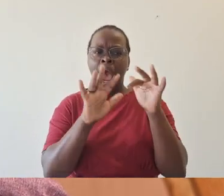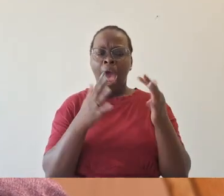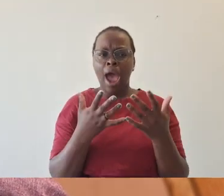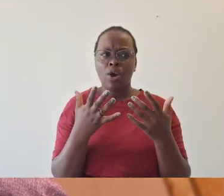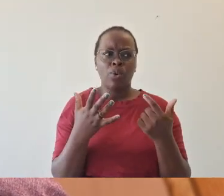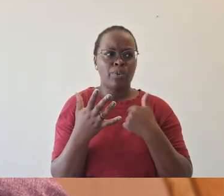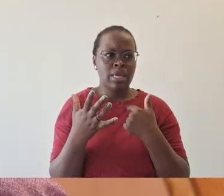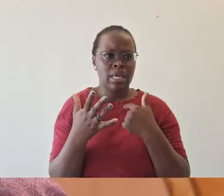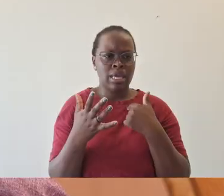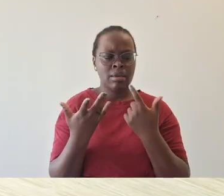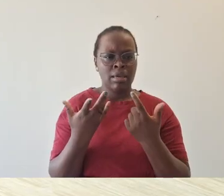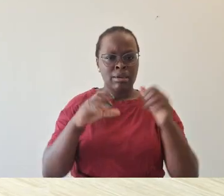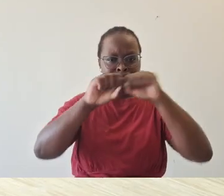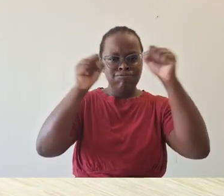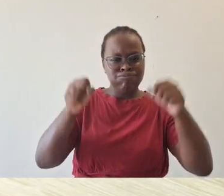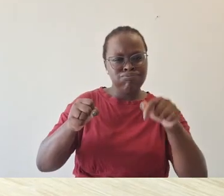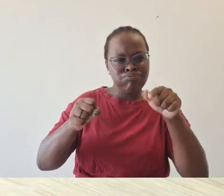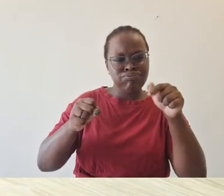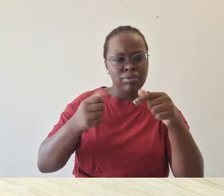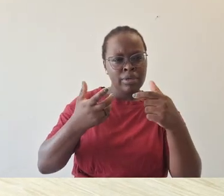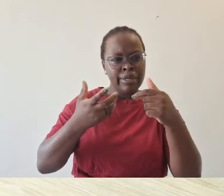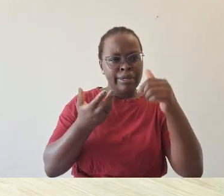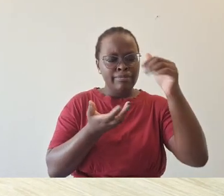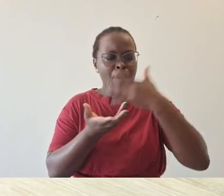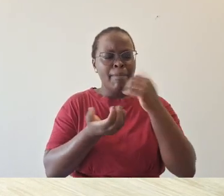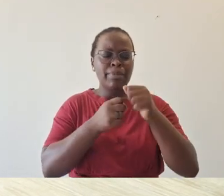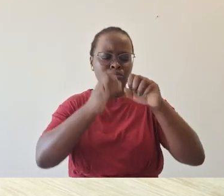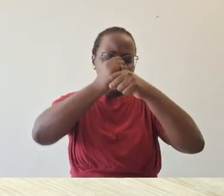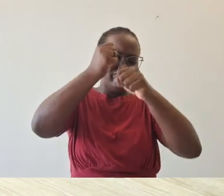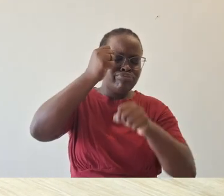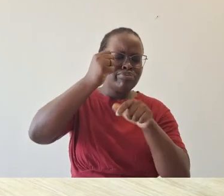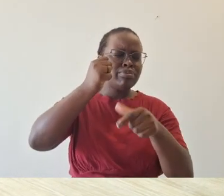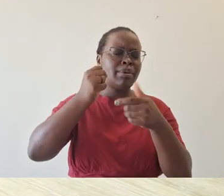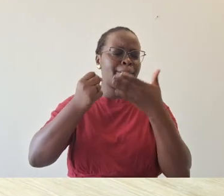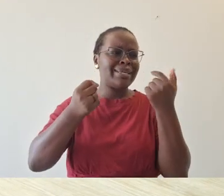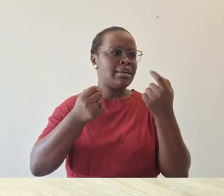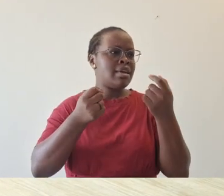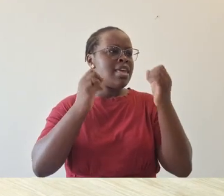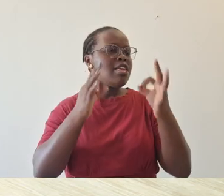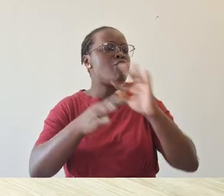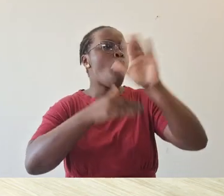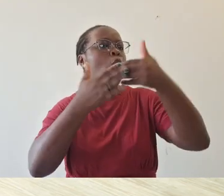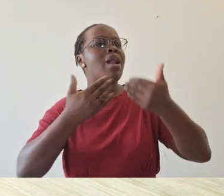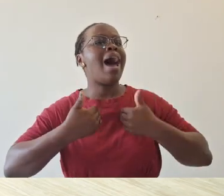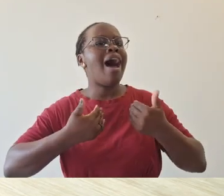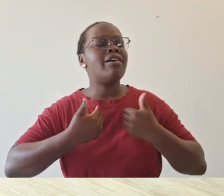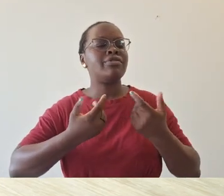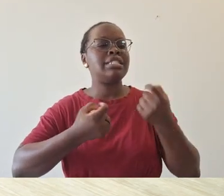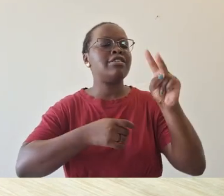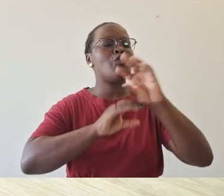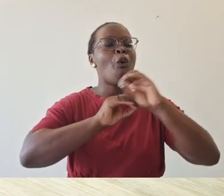more marginalized context. The refugee setting is something we're looking into. And the